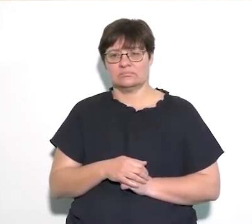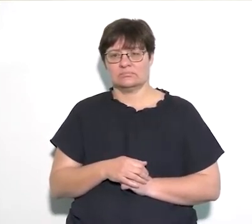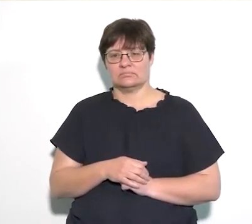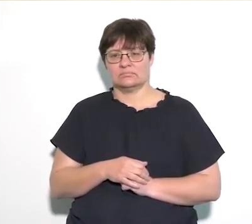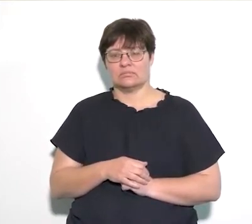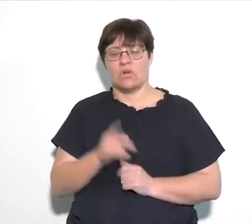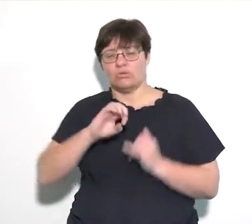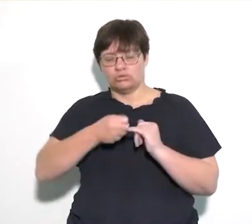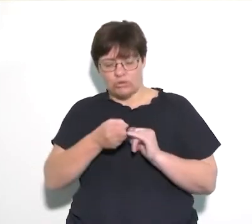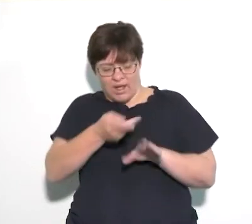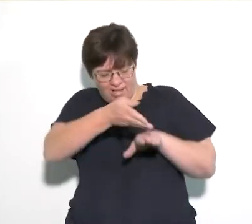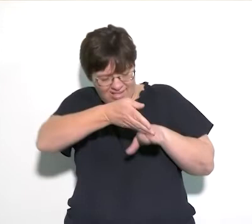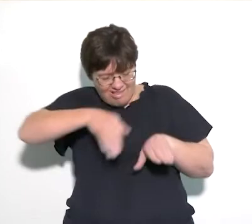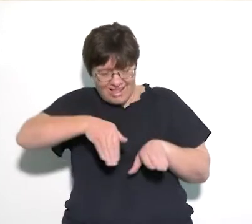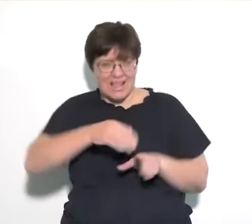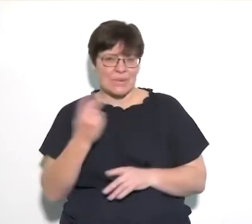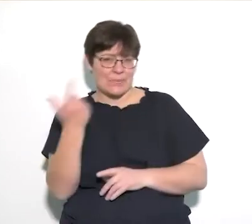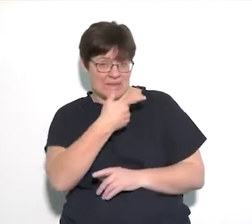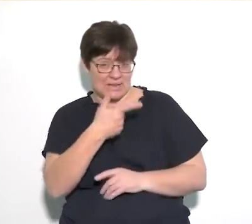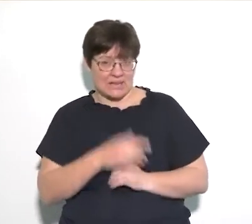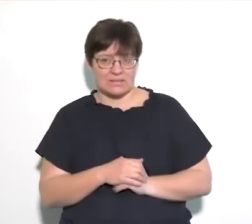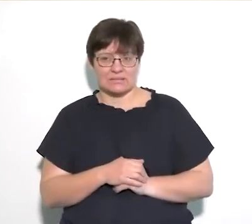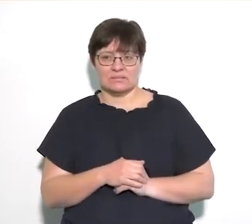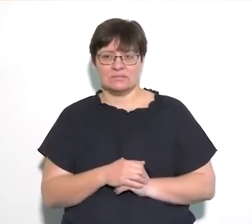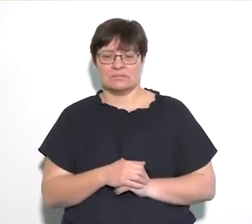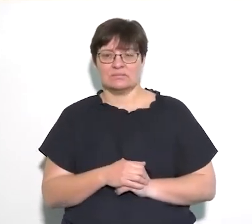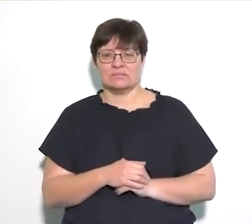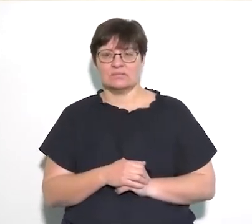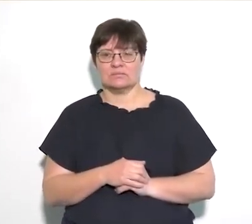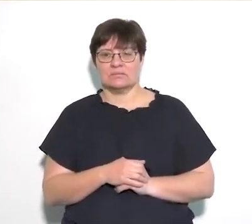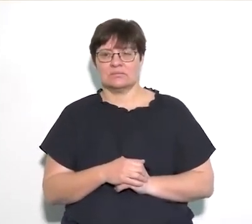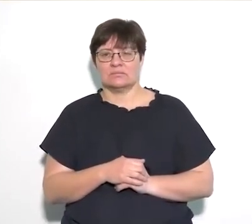standing in, so I'm going to try and adjust that with a craft knife.